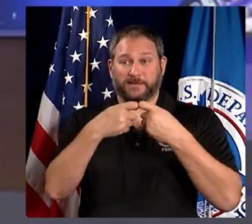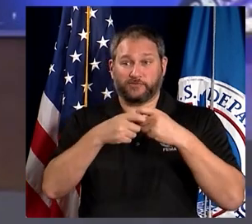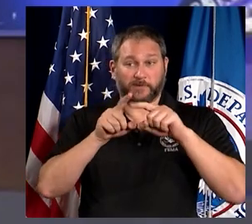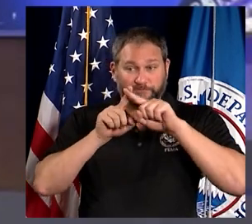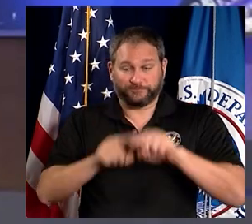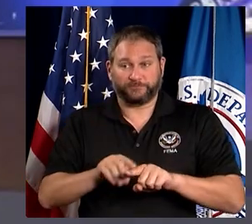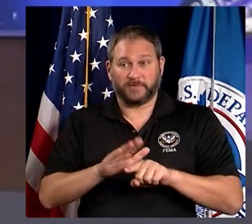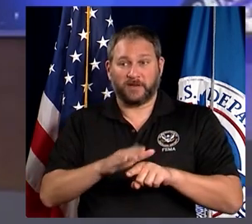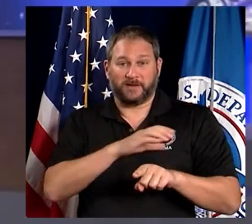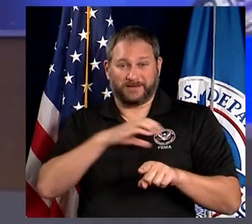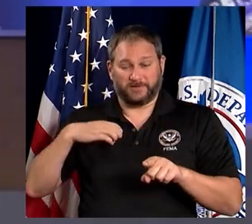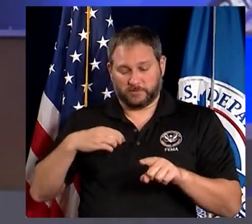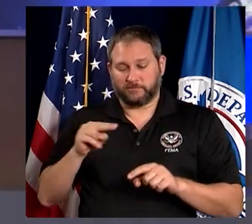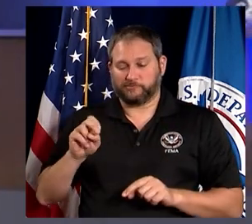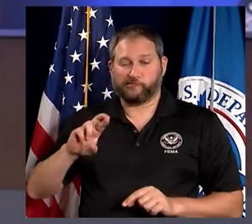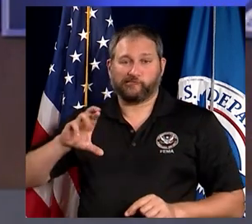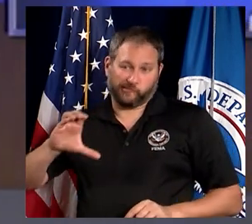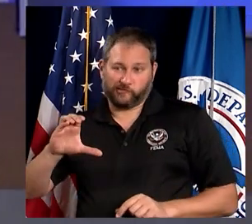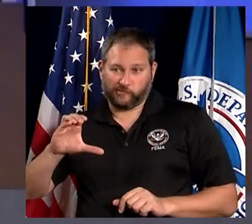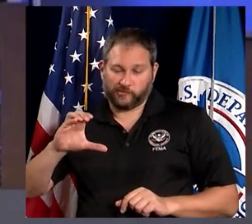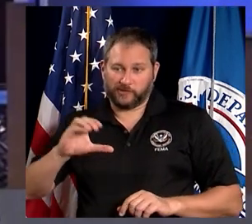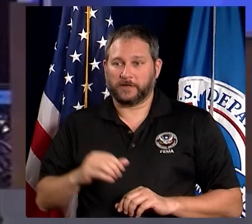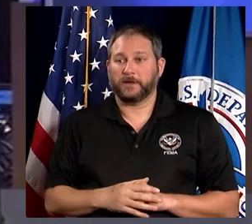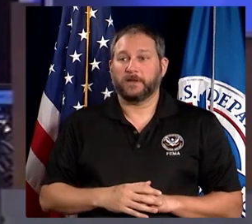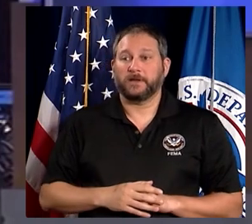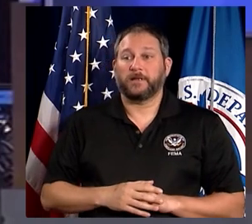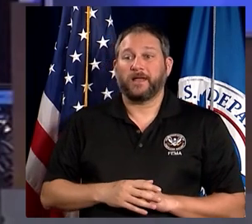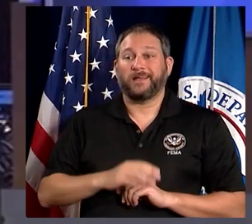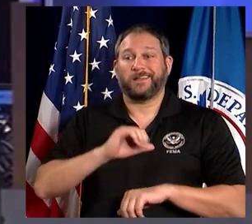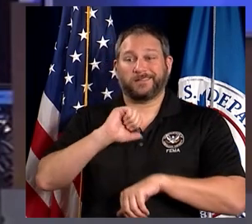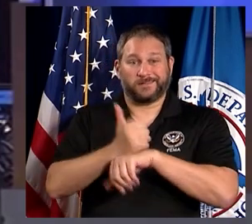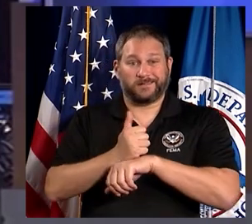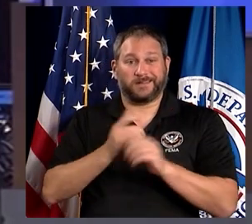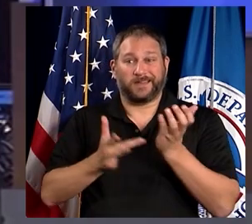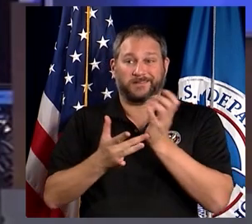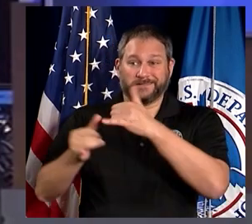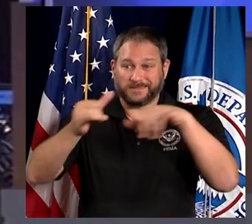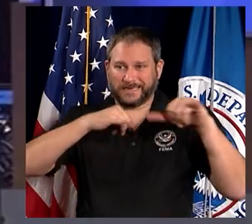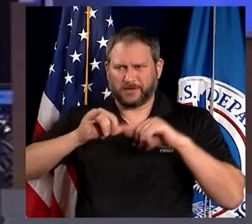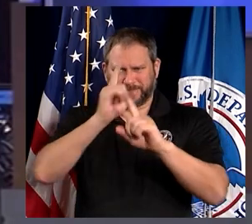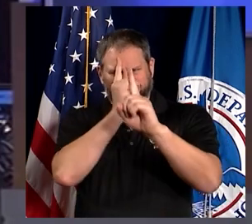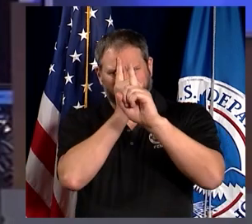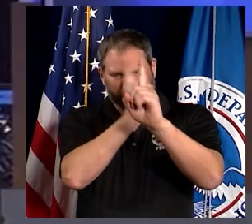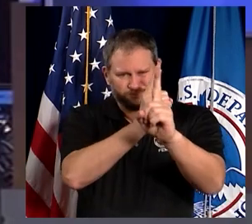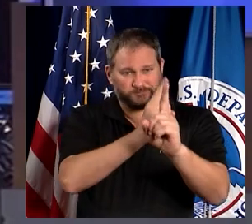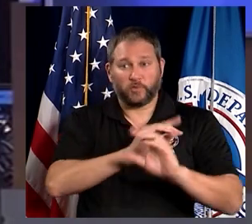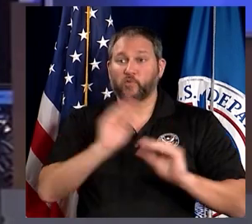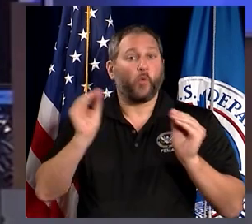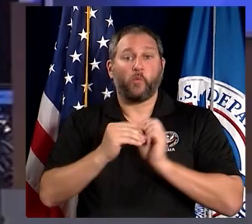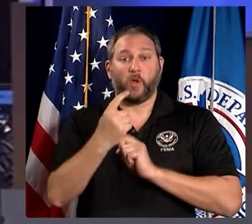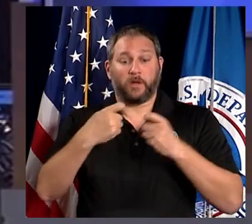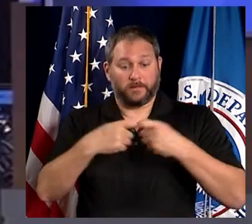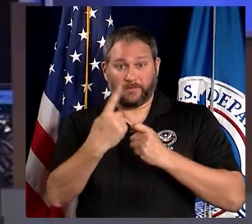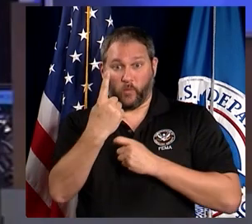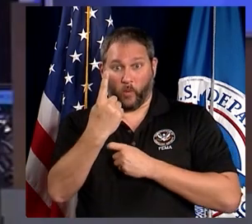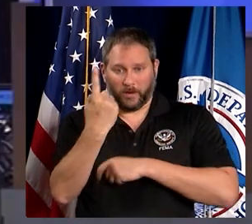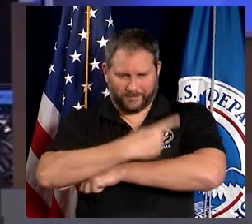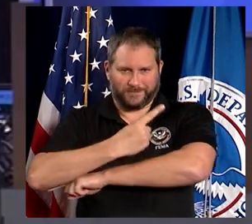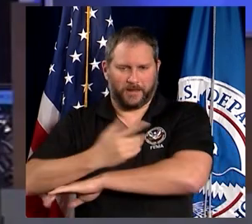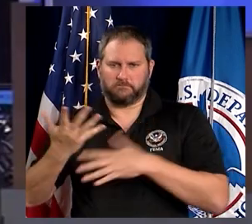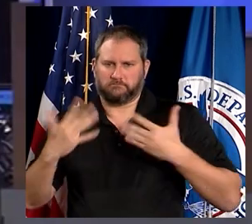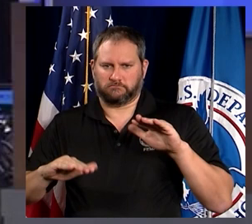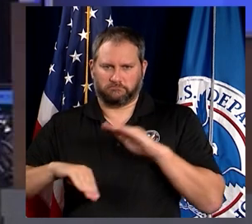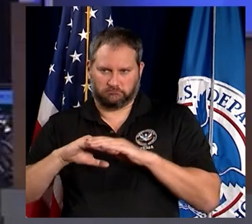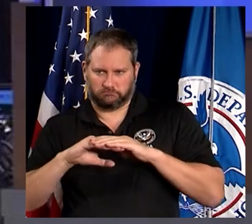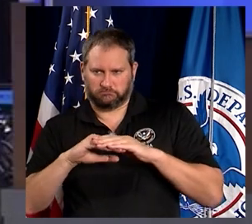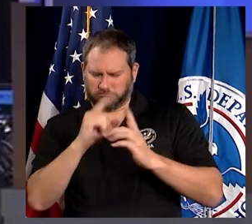NERC, sets technical standards with a goal of having no more than 1 day of outage every 10 years. The